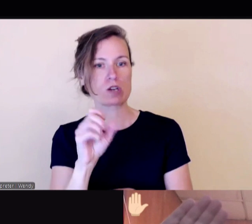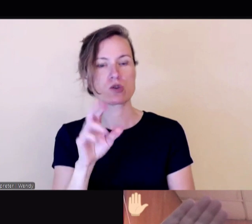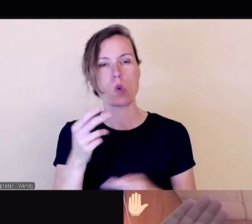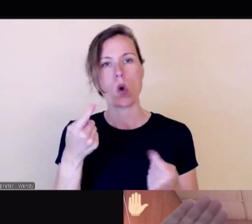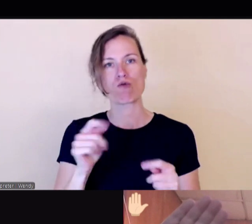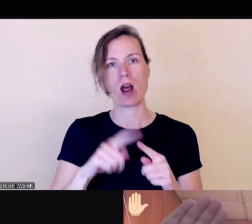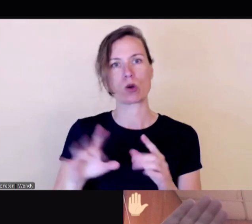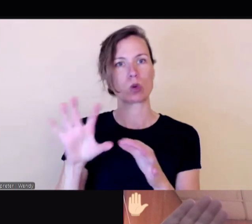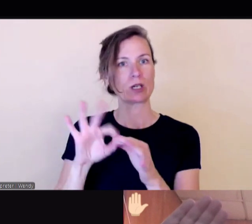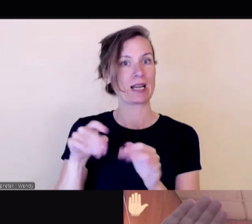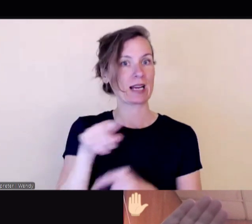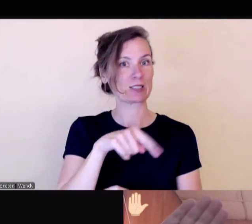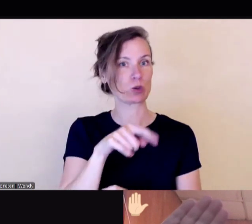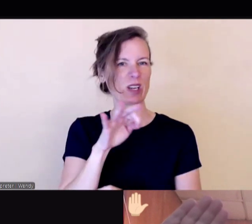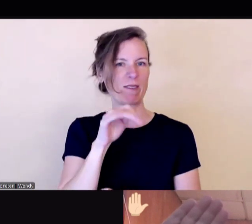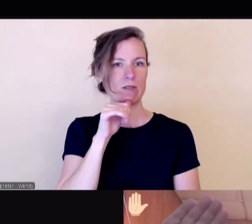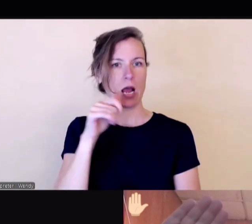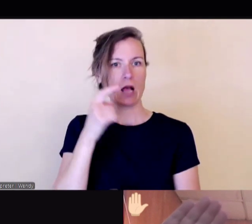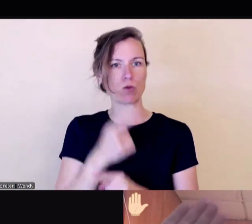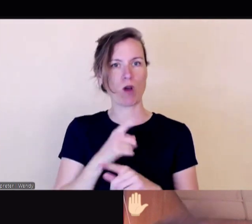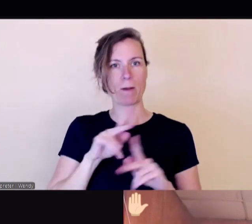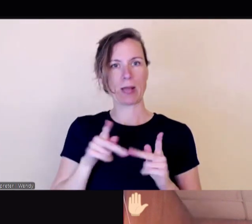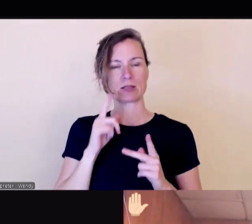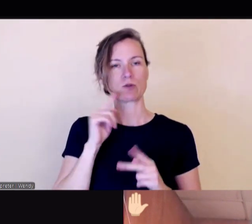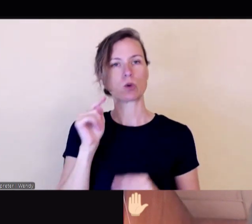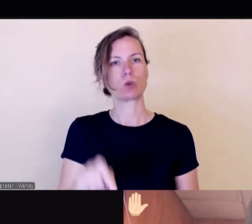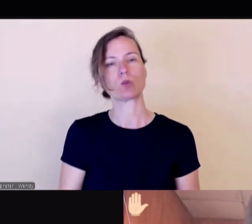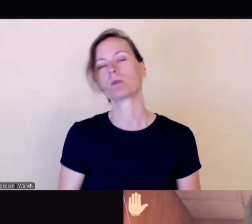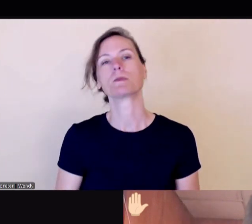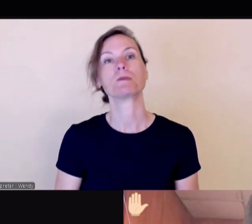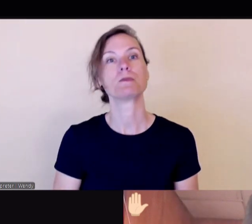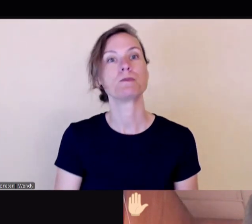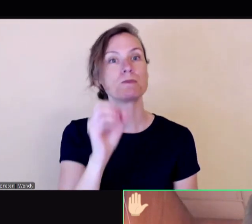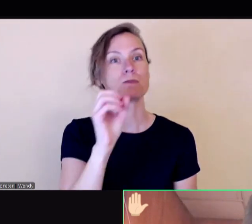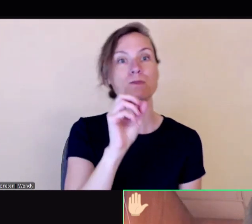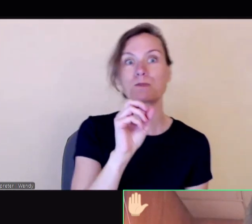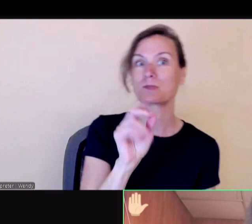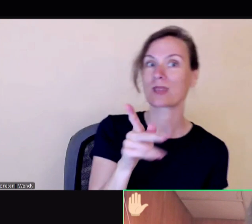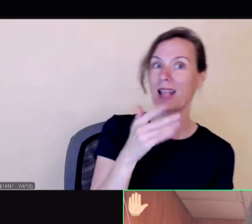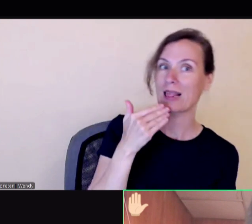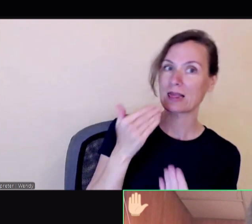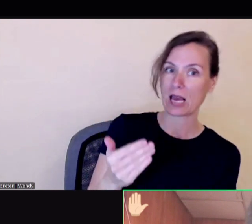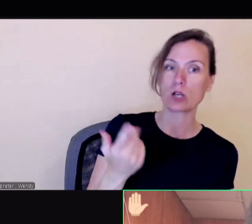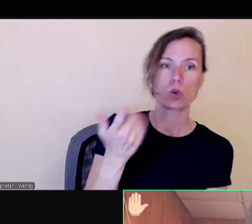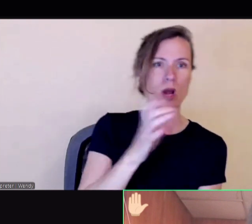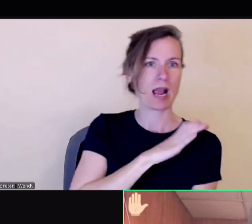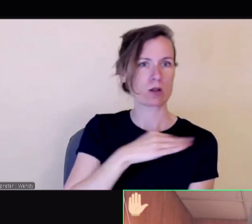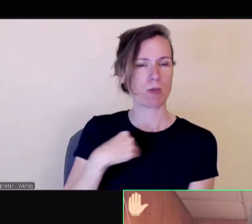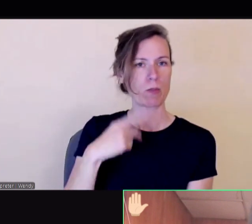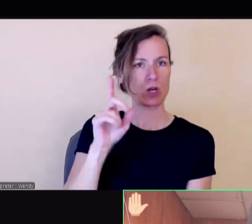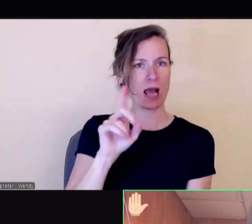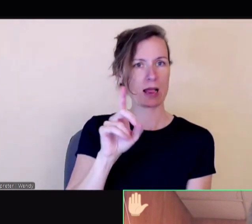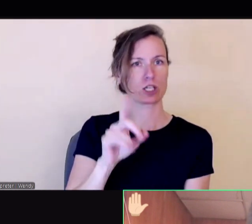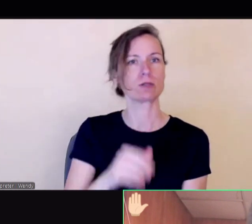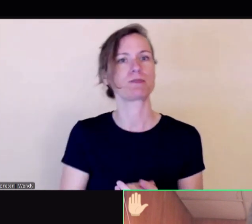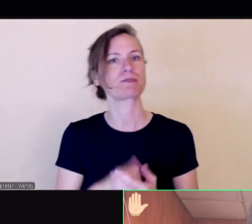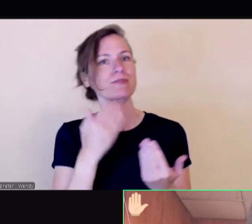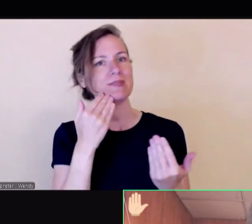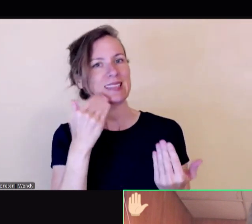All right, thank you so much for that. Councilmember Gallagher. Thank you so much, Madam Mayor. Please forgive